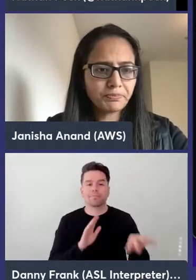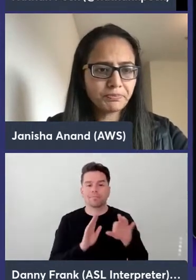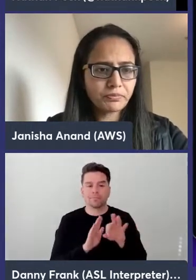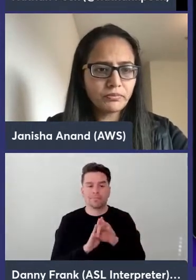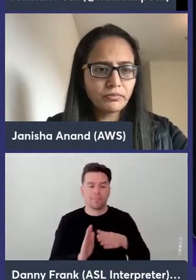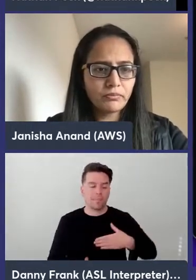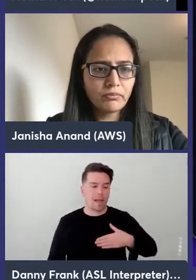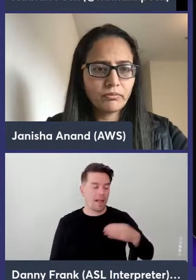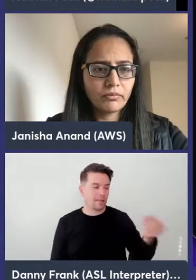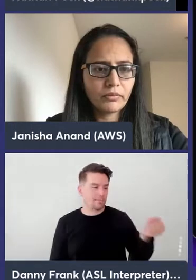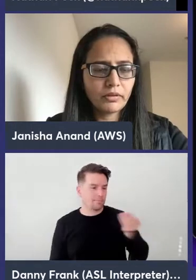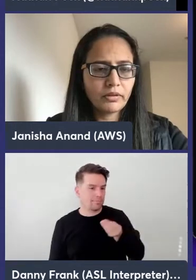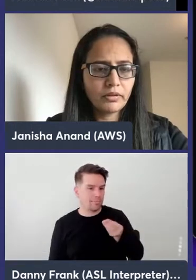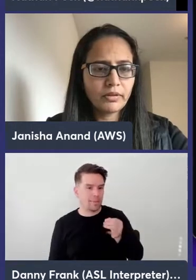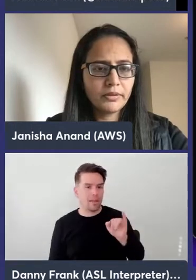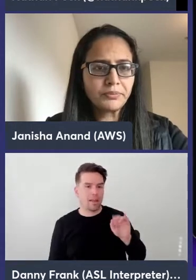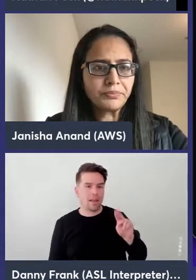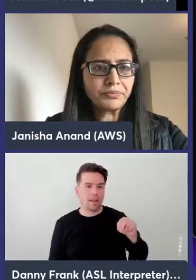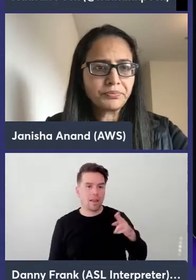data.